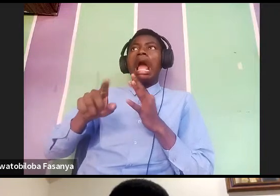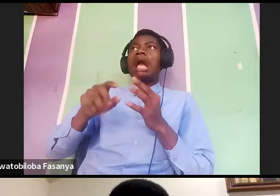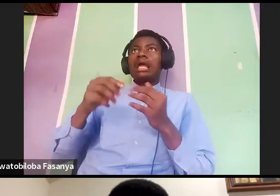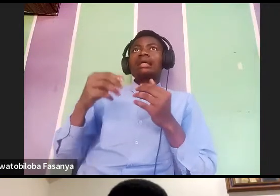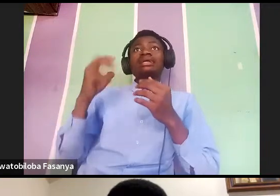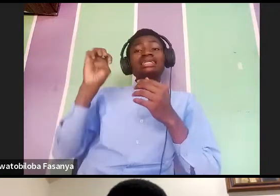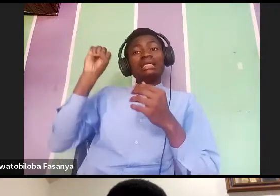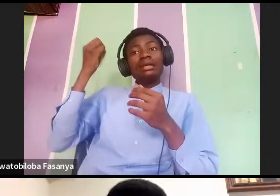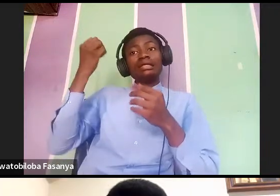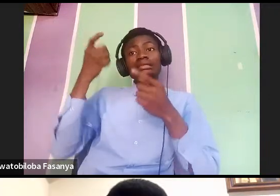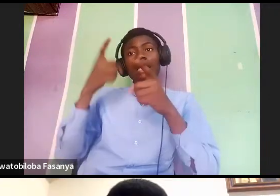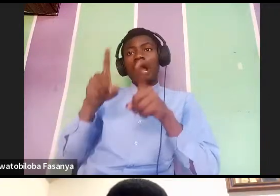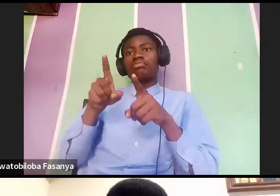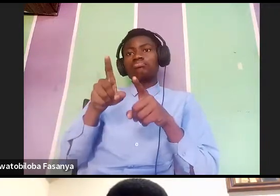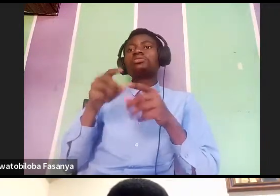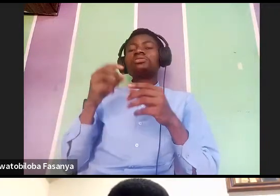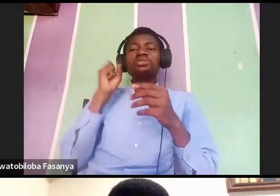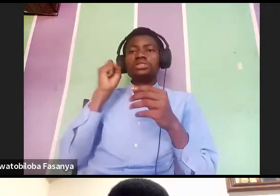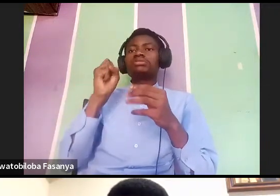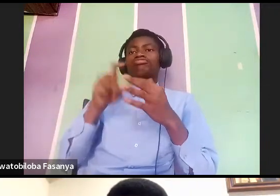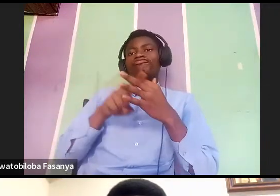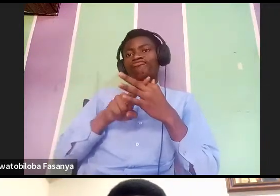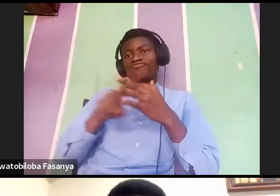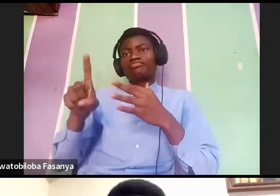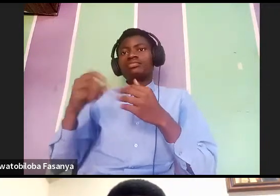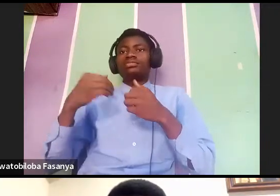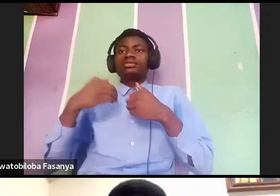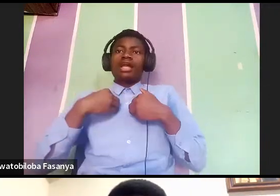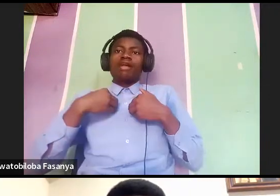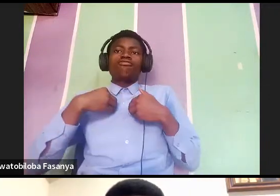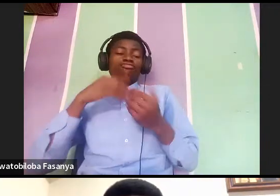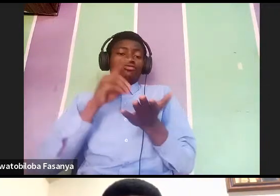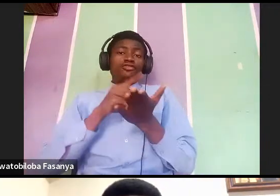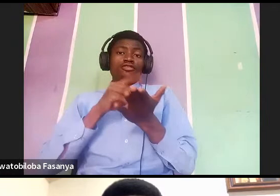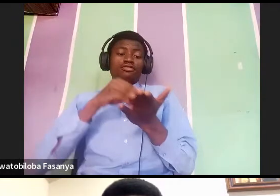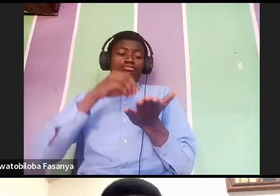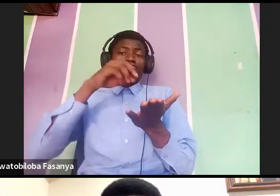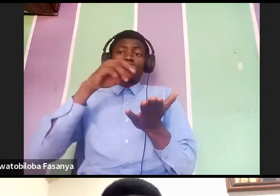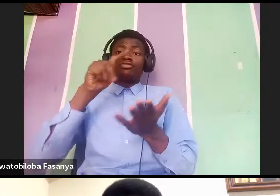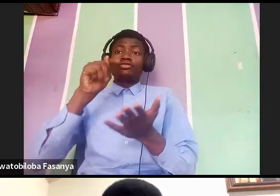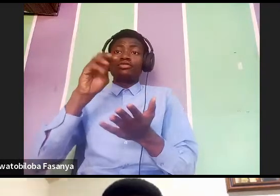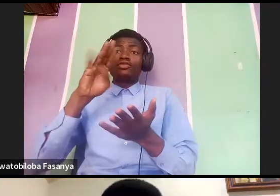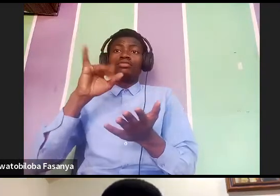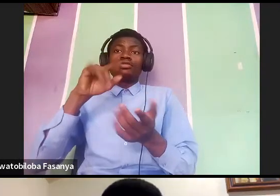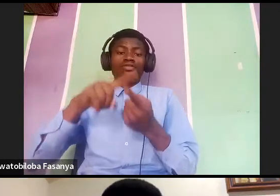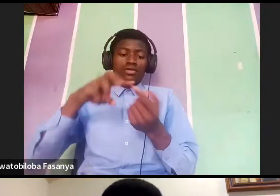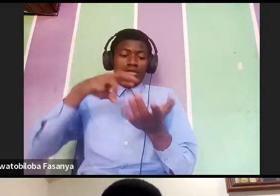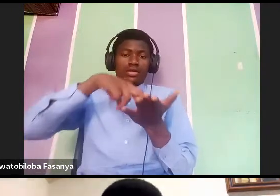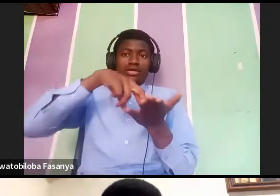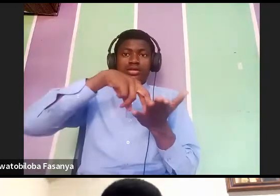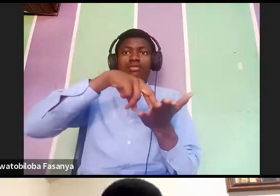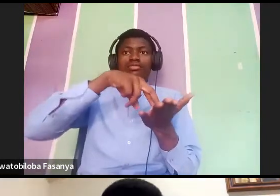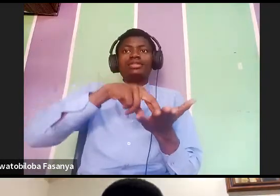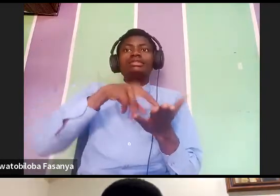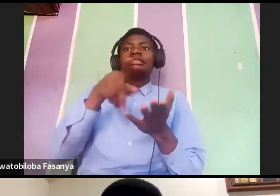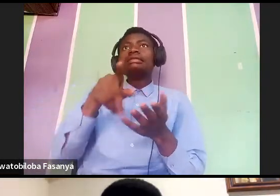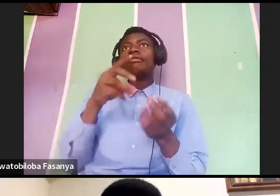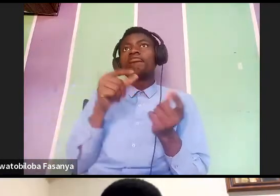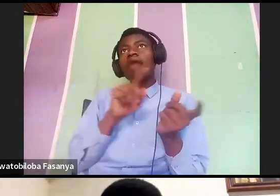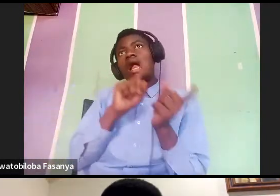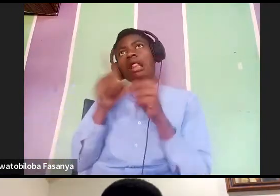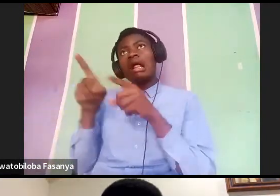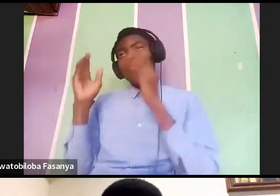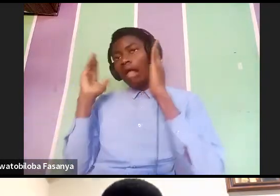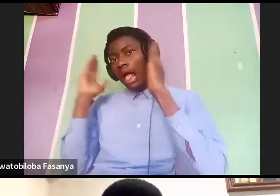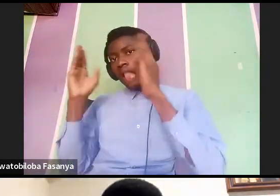standing in. So it's also good to have the preparedness. Having Dr. Toby on this call was just the preparation I